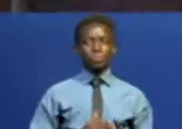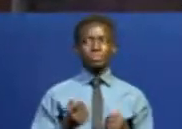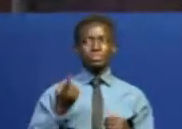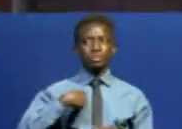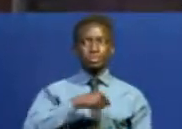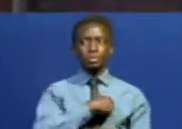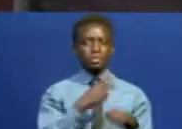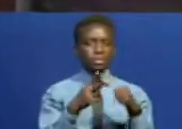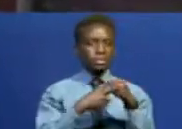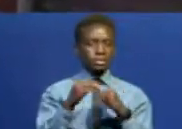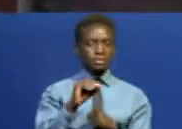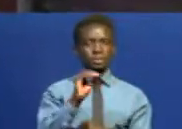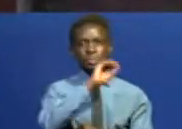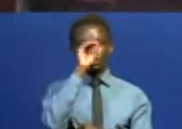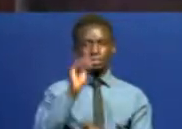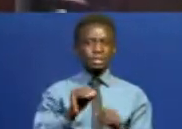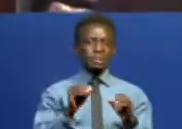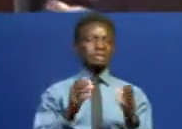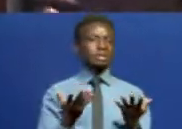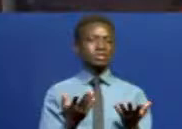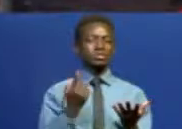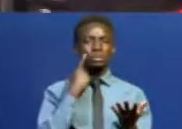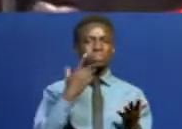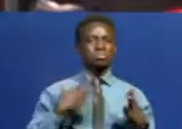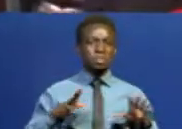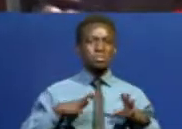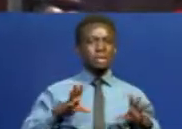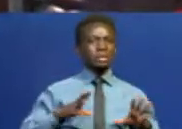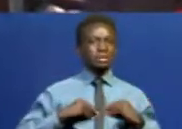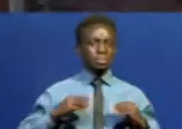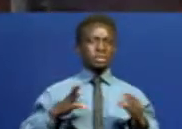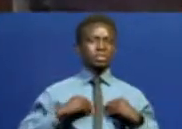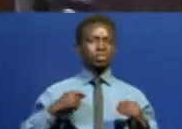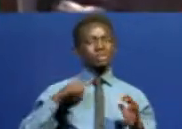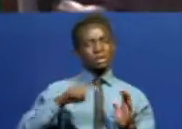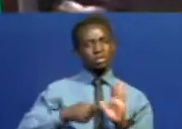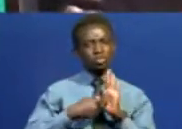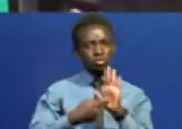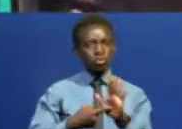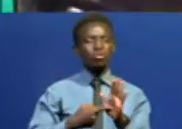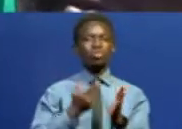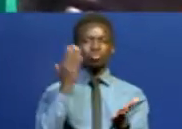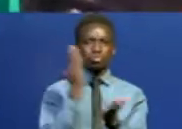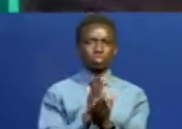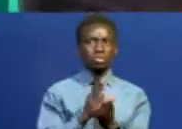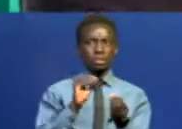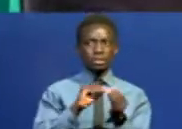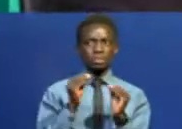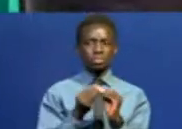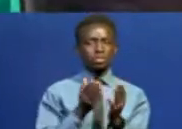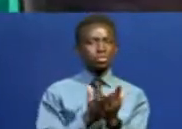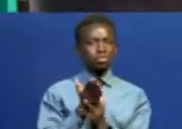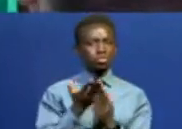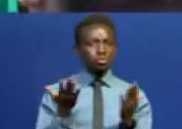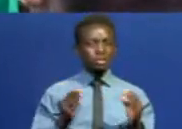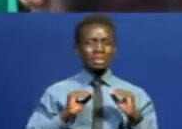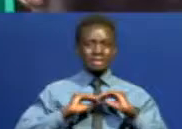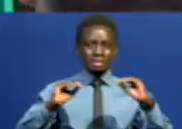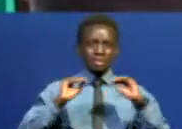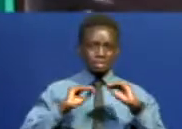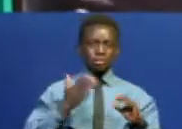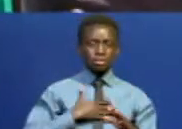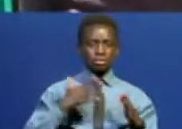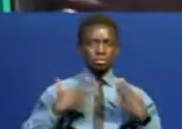of the acceptance level. So we want to show it in real figures by sensitizing our people